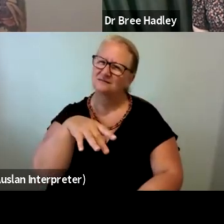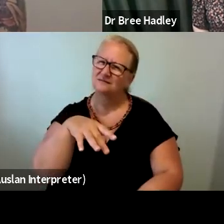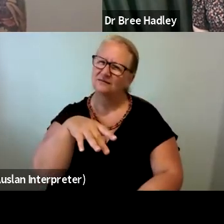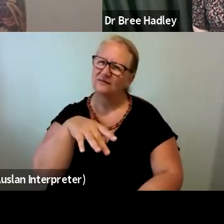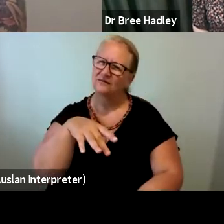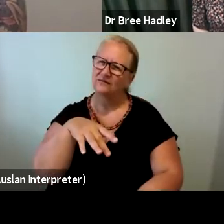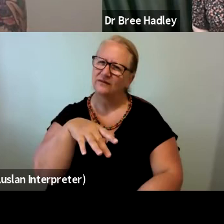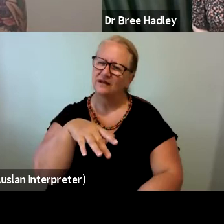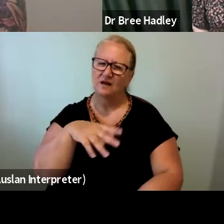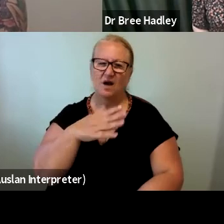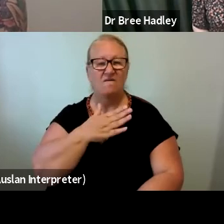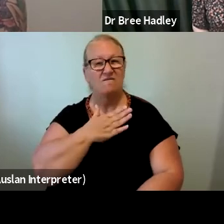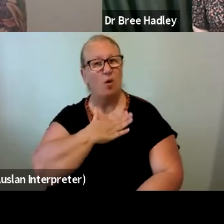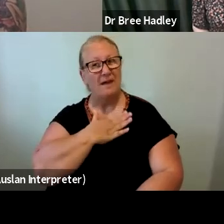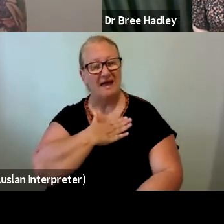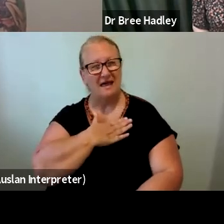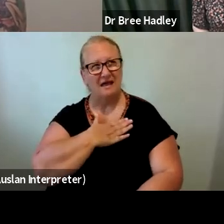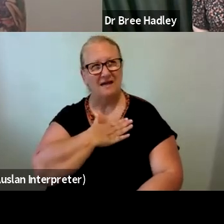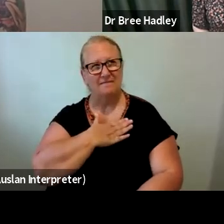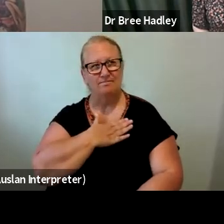And for me,